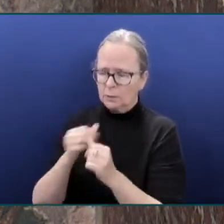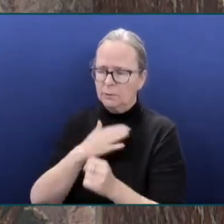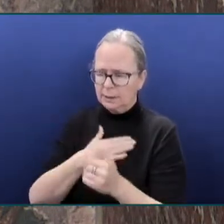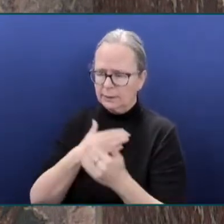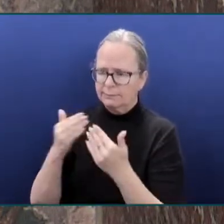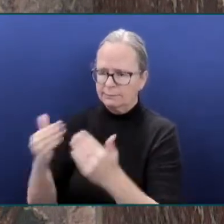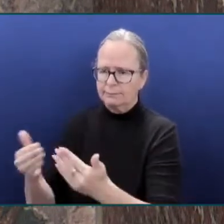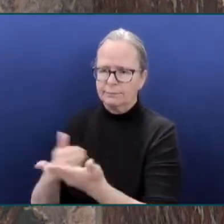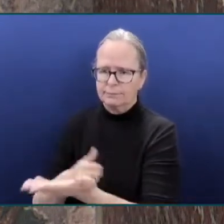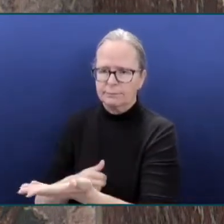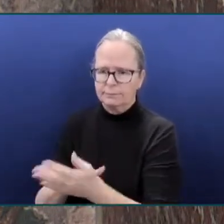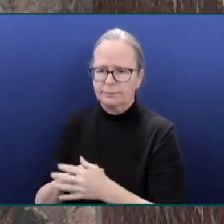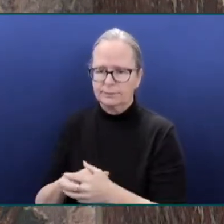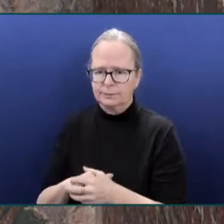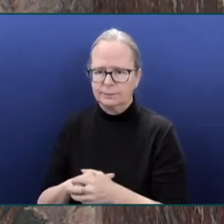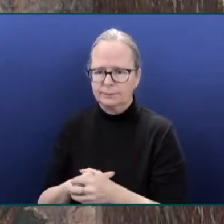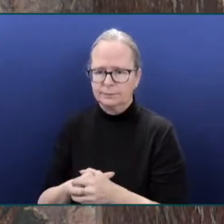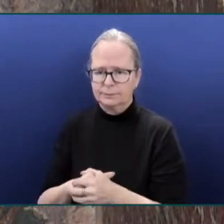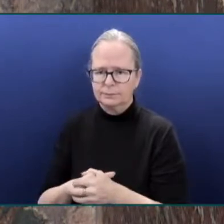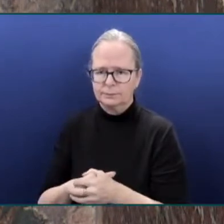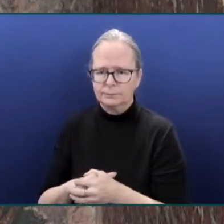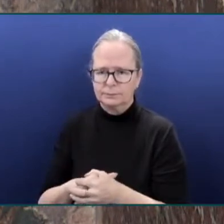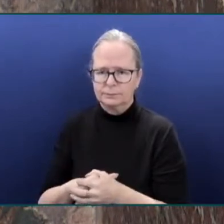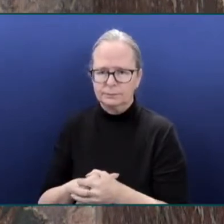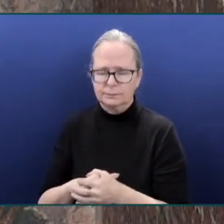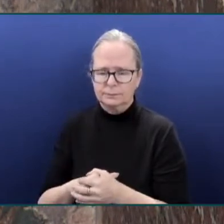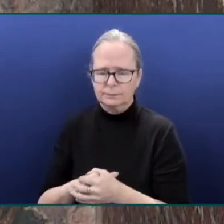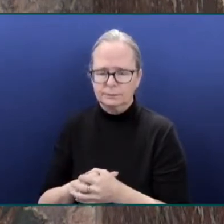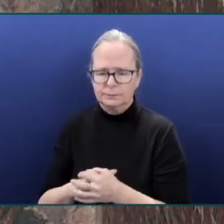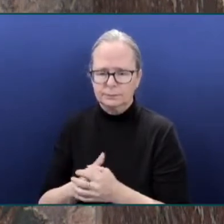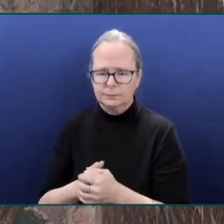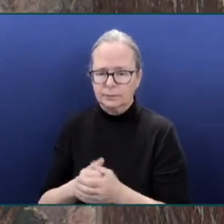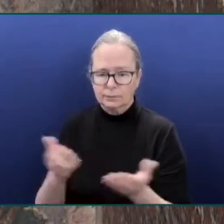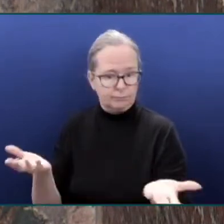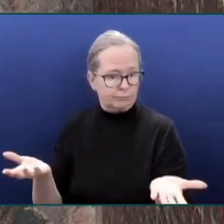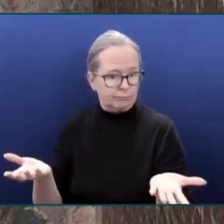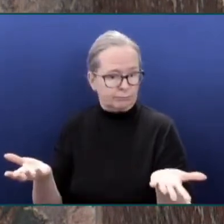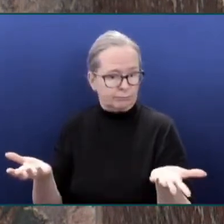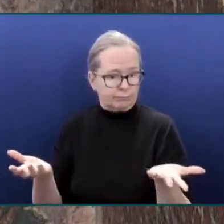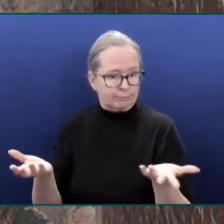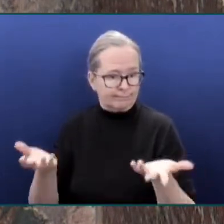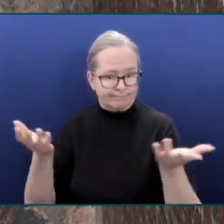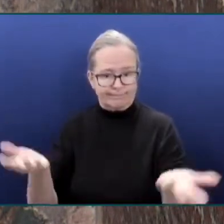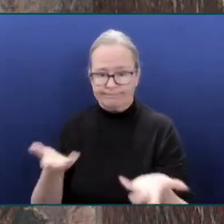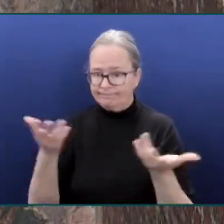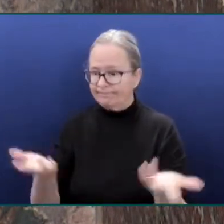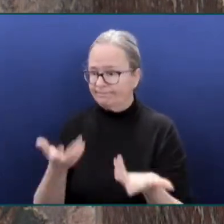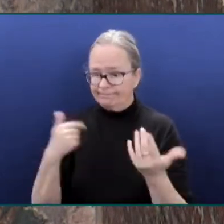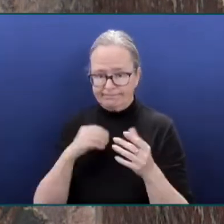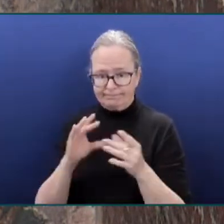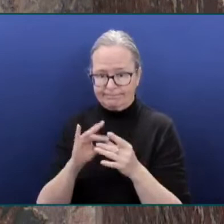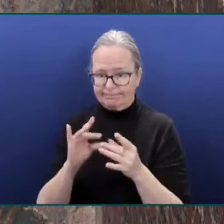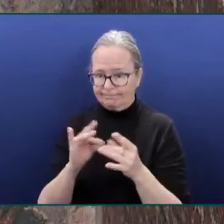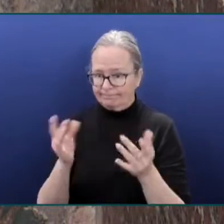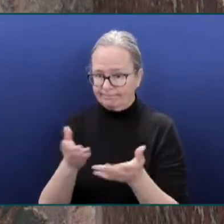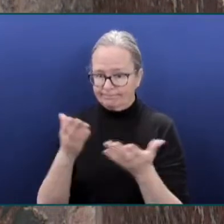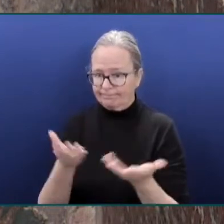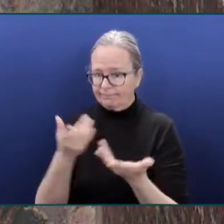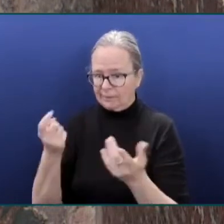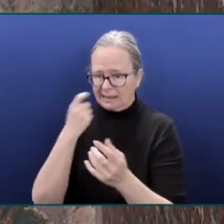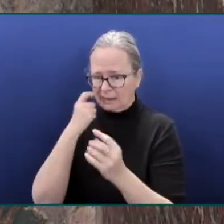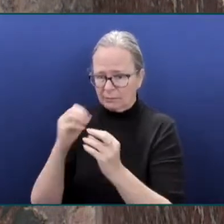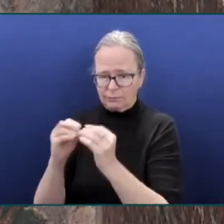Well, I don't know what the member opposite was referring to, but I know that every member here in